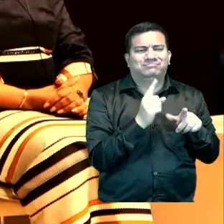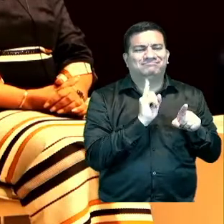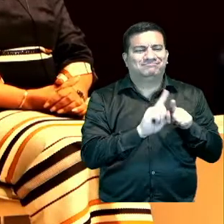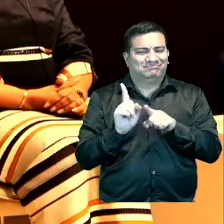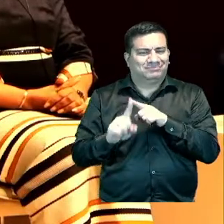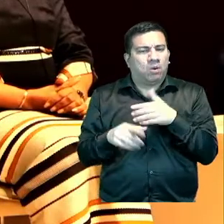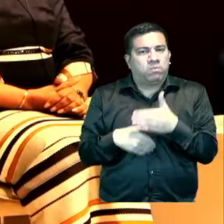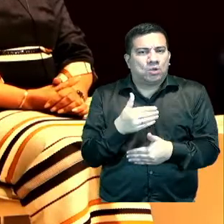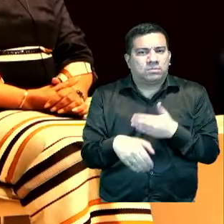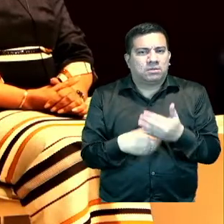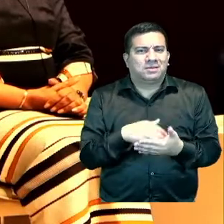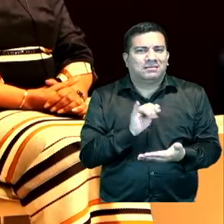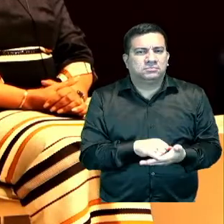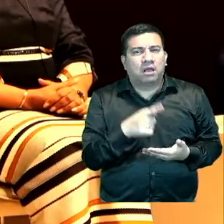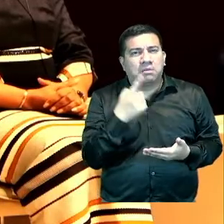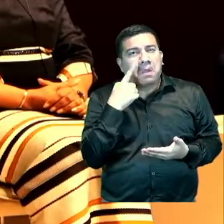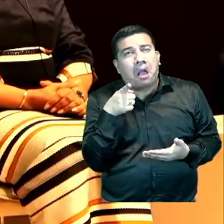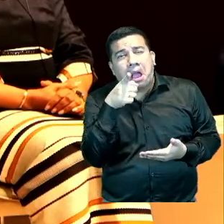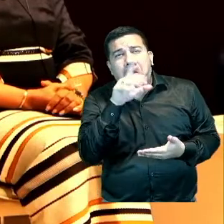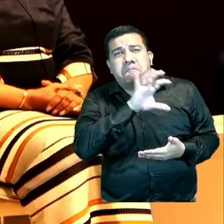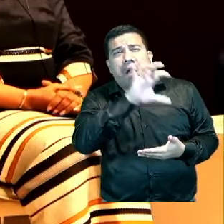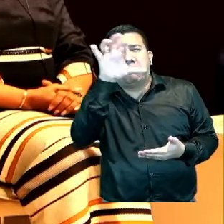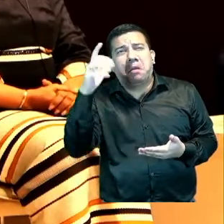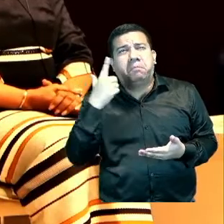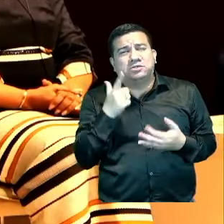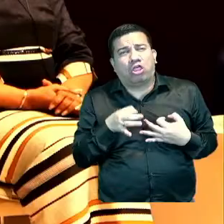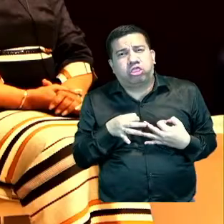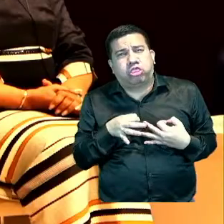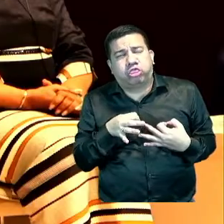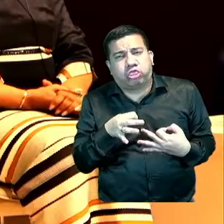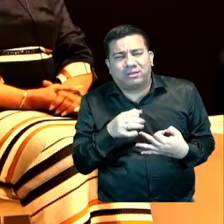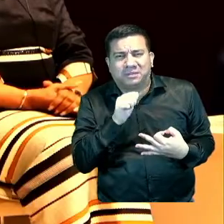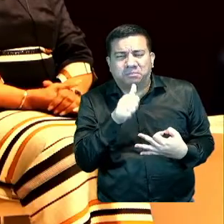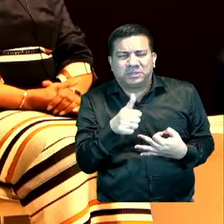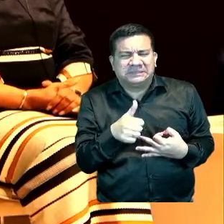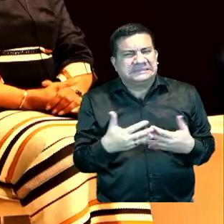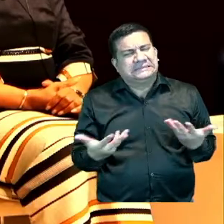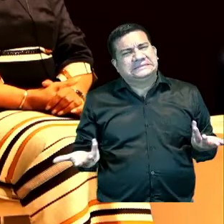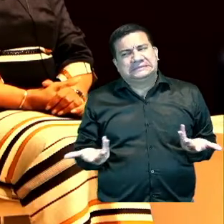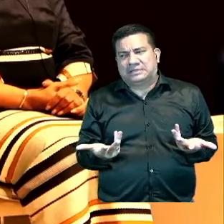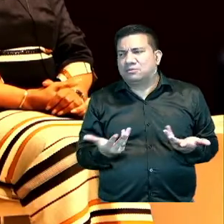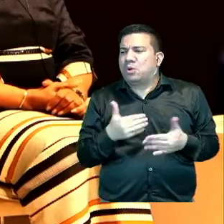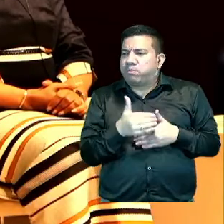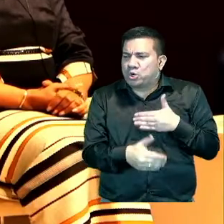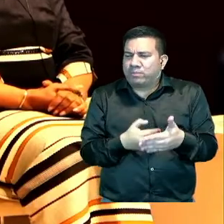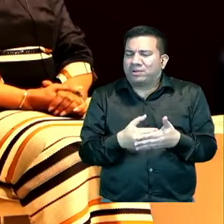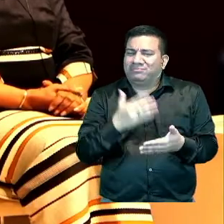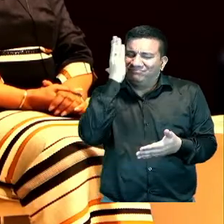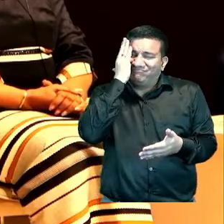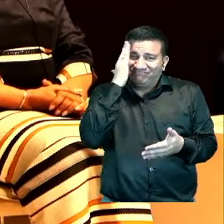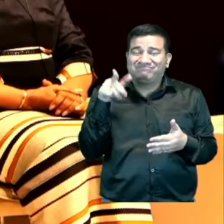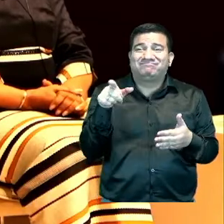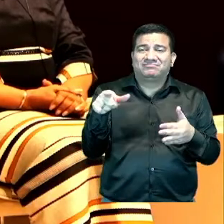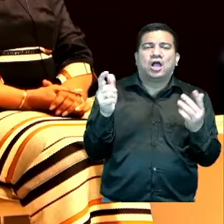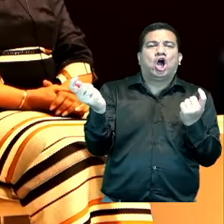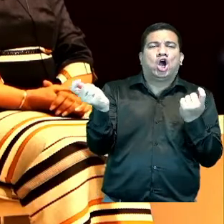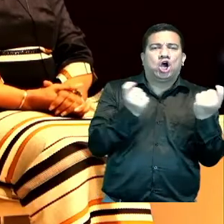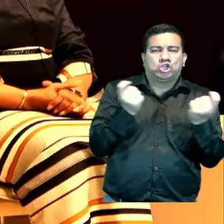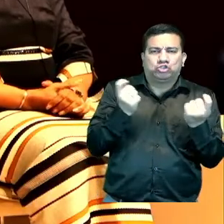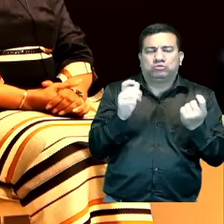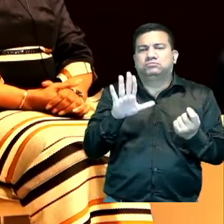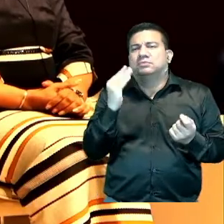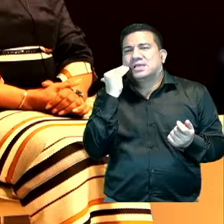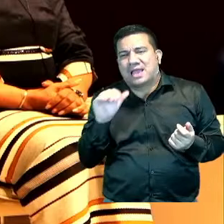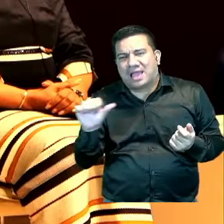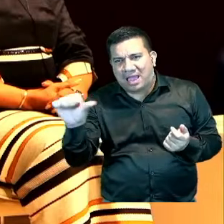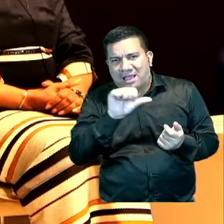inclusion are starting to be dismantled in some countries. Little by little, there are new forms of punishment on the control that